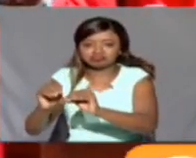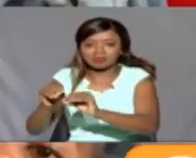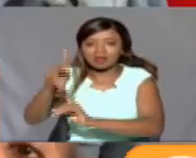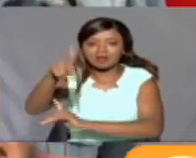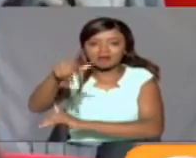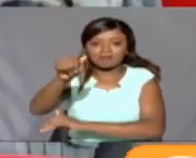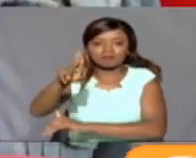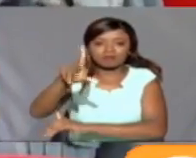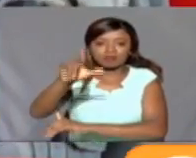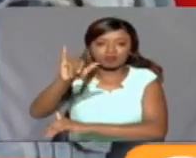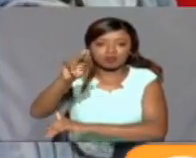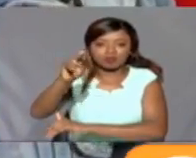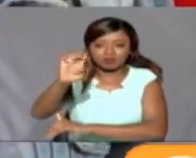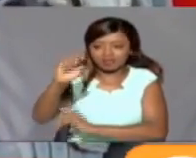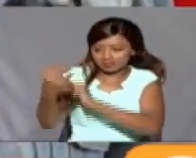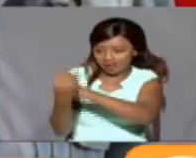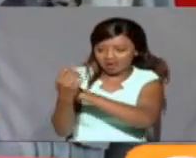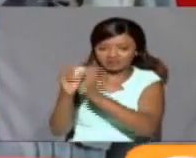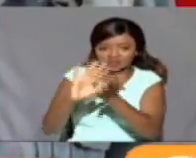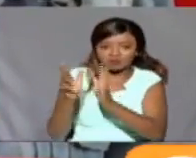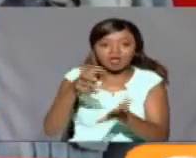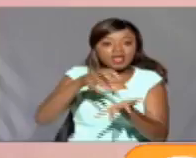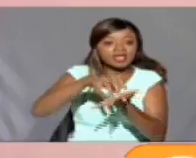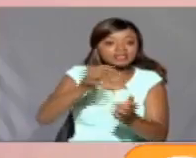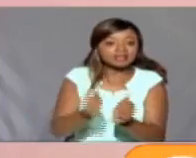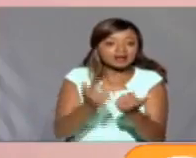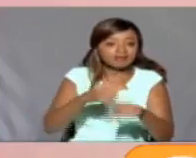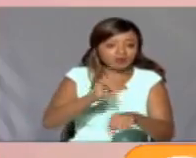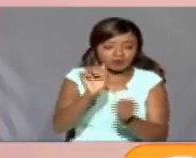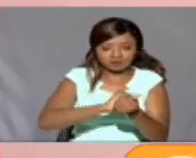Nyamweya for directions. The case will be heard on Friday.